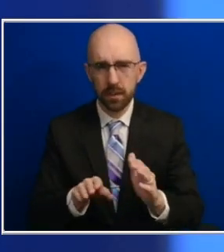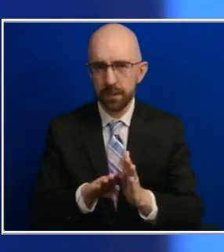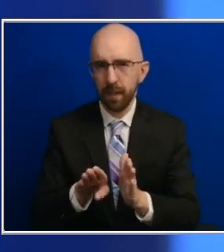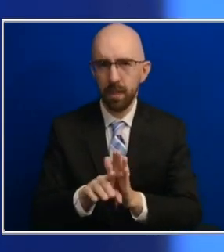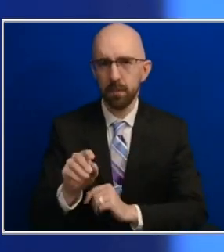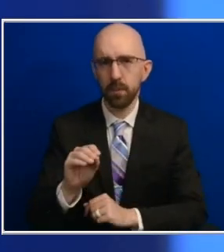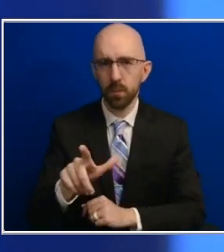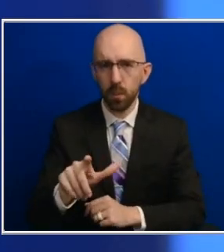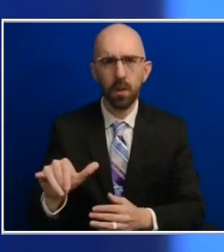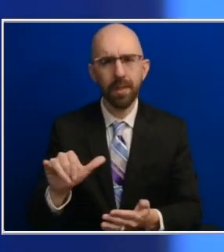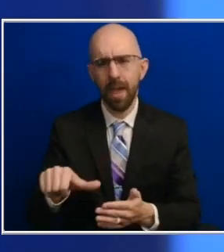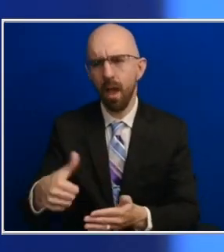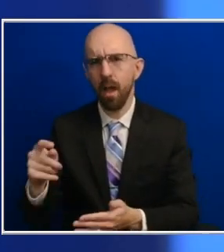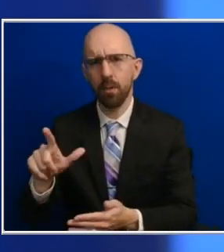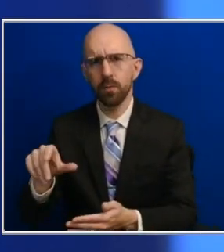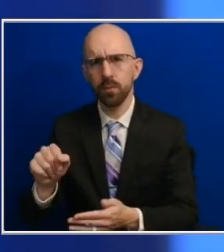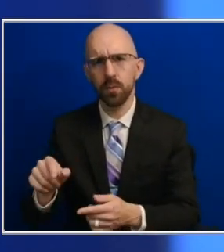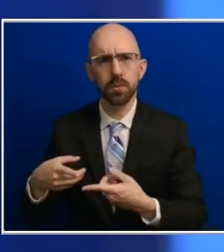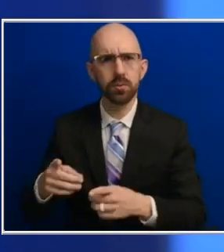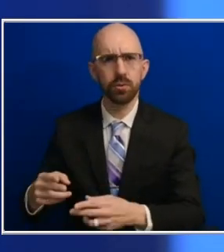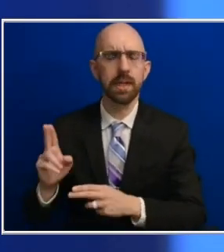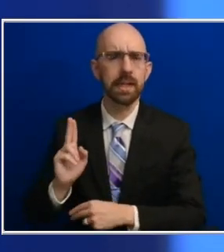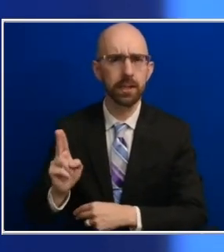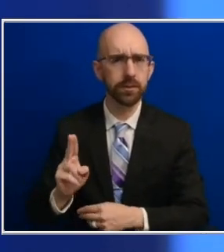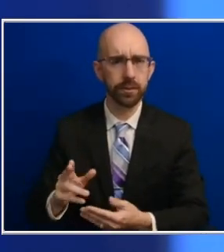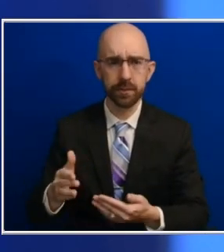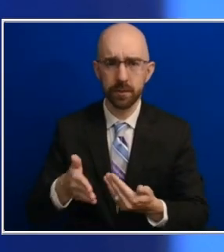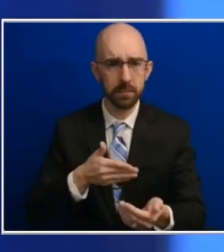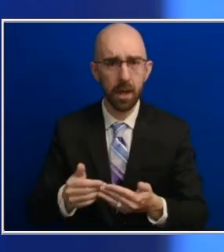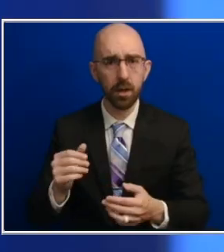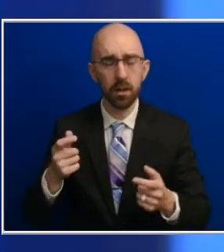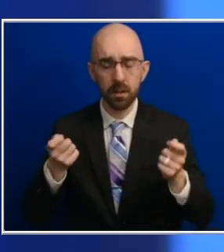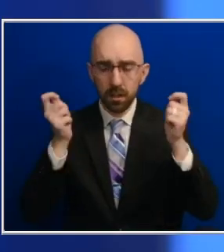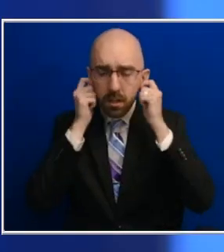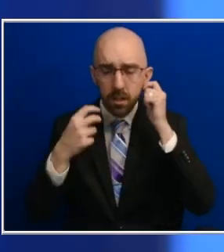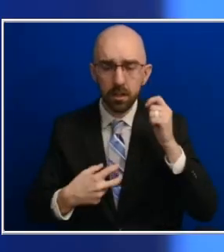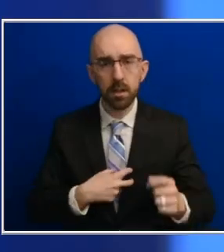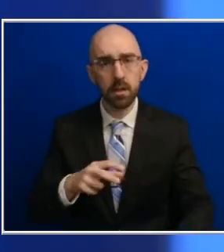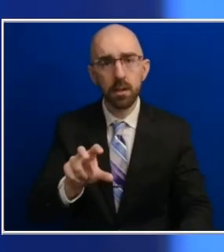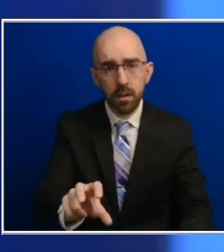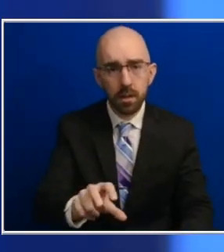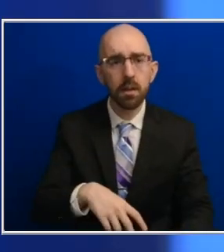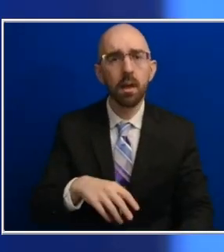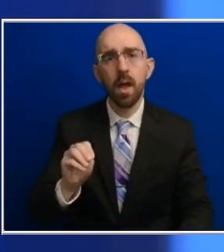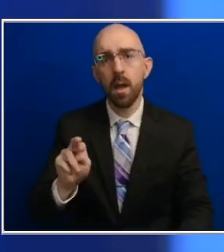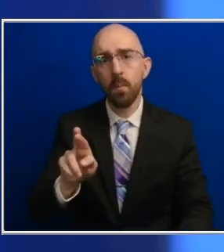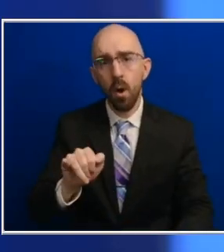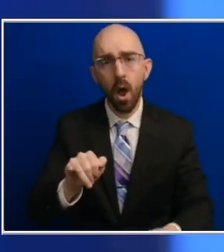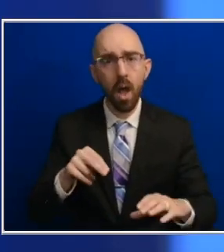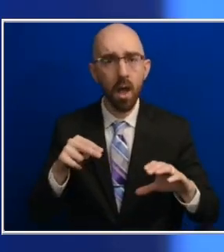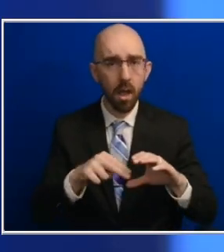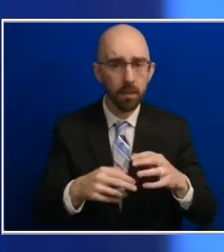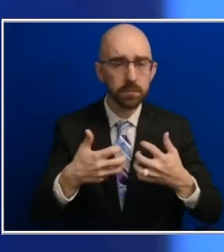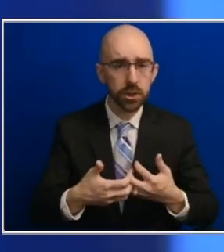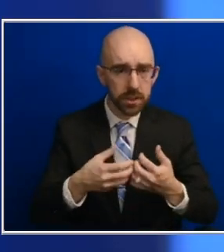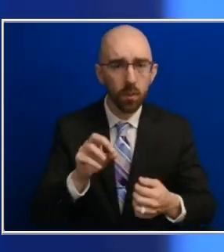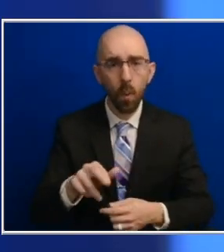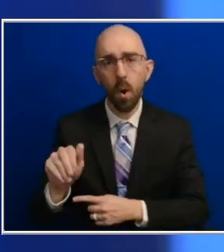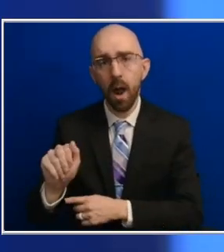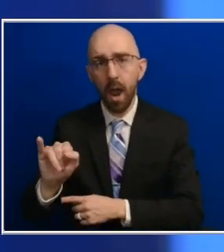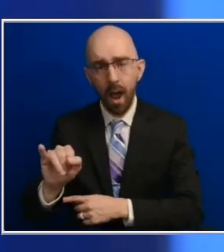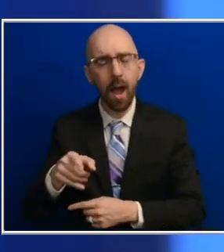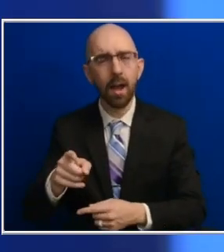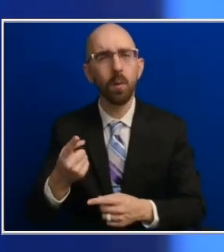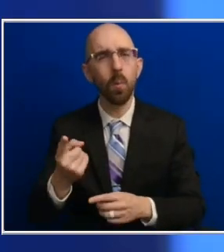other tools over the course of history, whether that is the stethoscope or the MRI machine or artificial intelligence. This is one more tool in